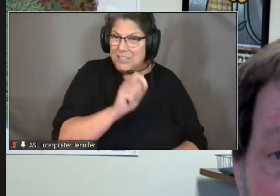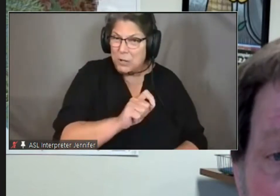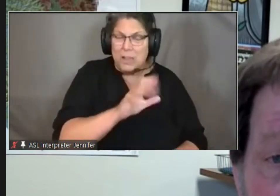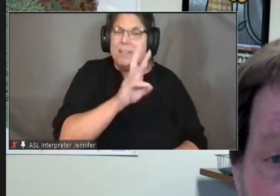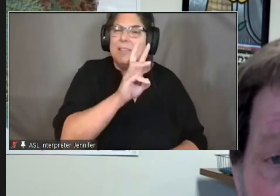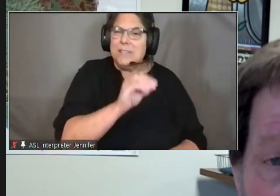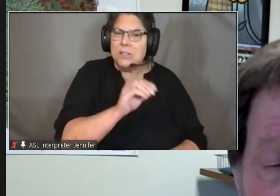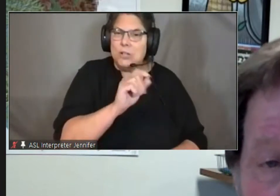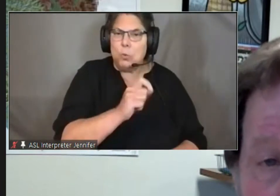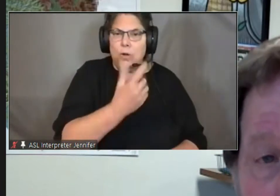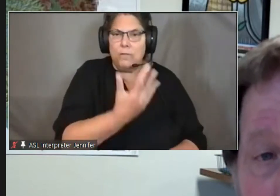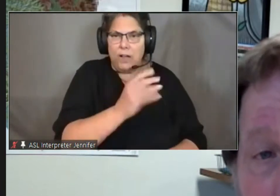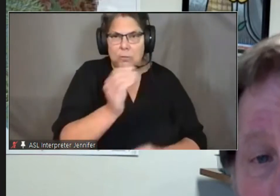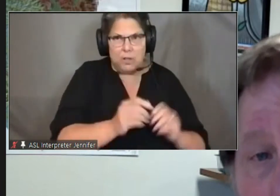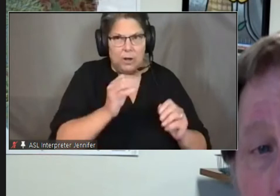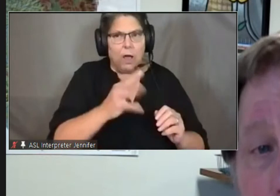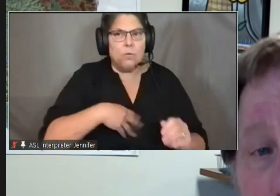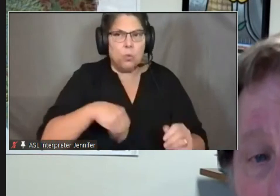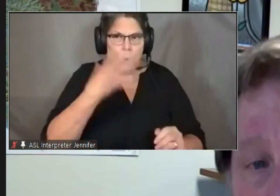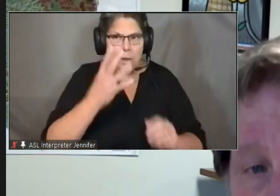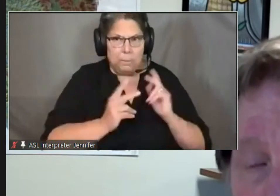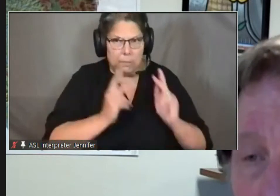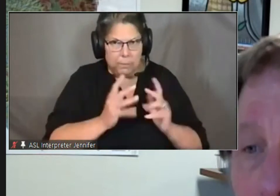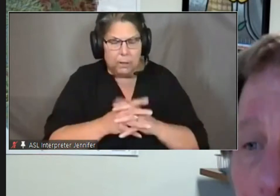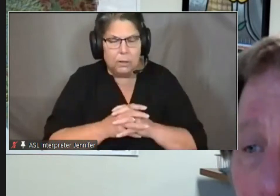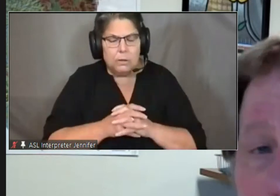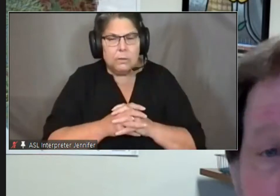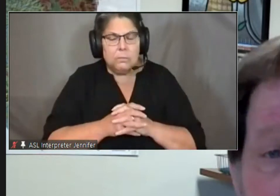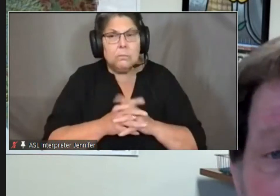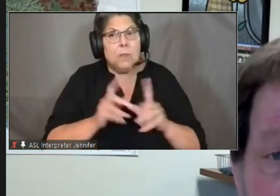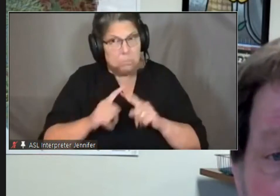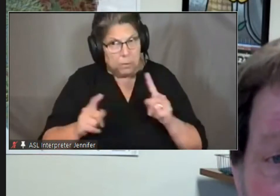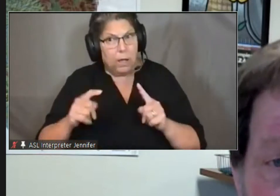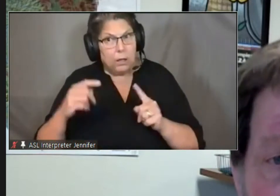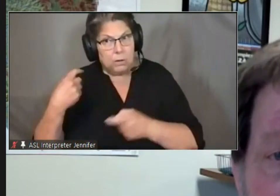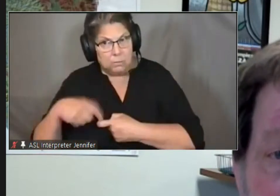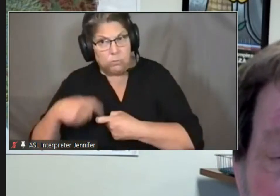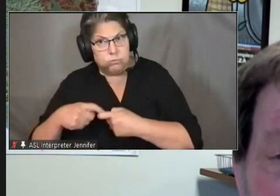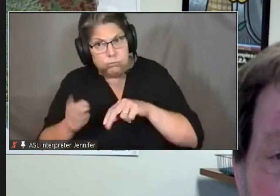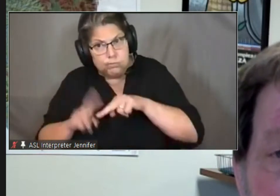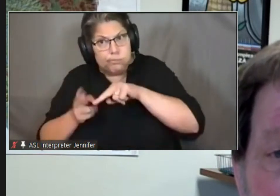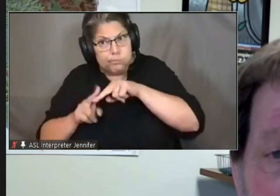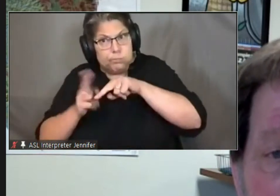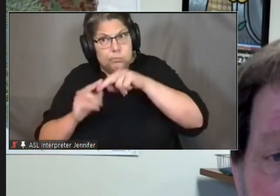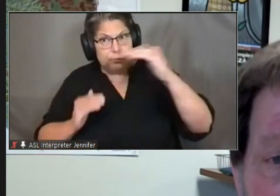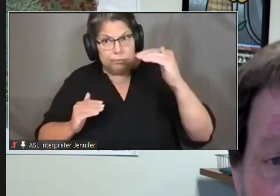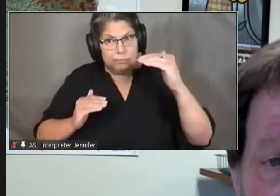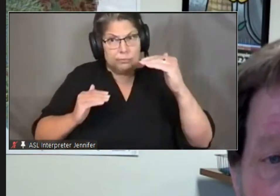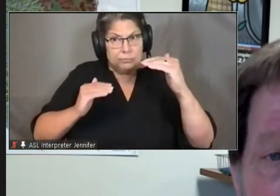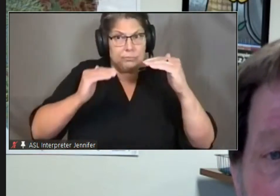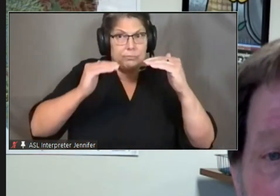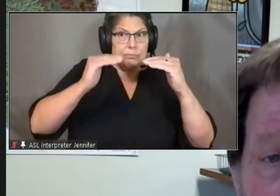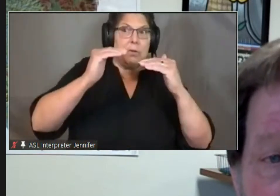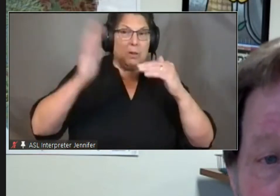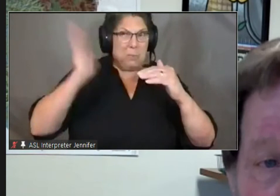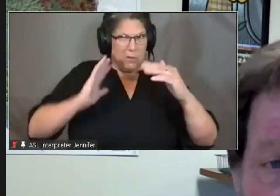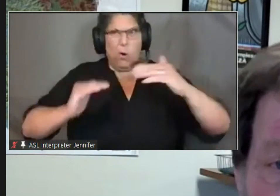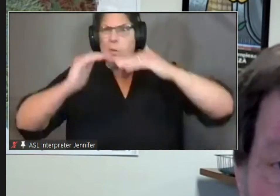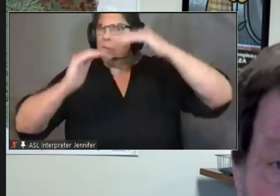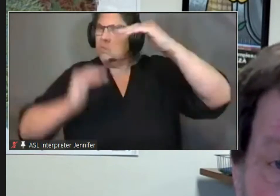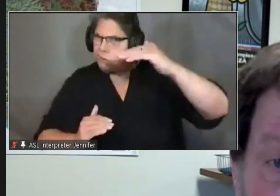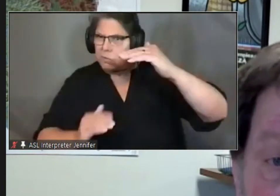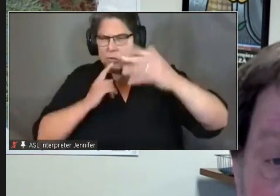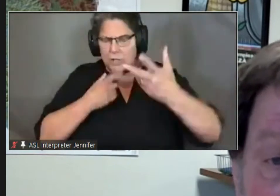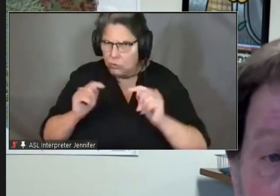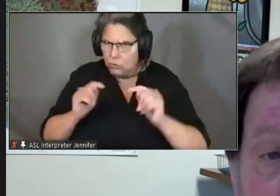60.5% of the Caucasians. So they are catching up. It used to be significantly less, and we're putting a lot of energy into that